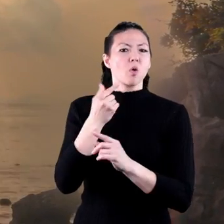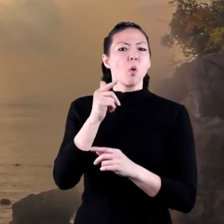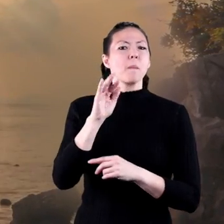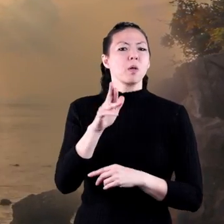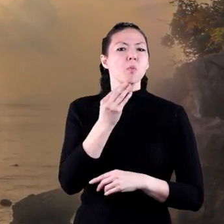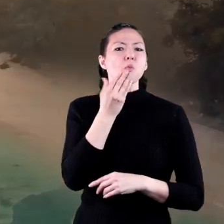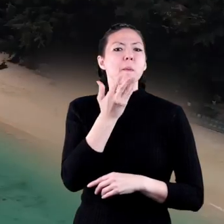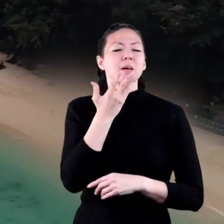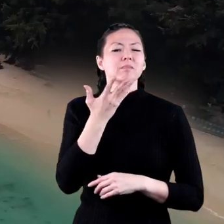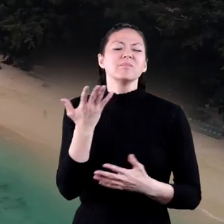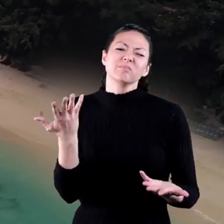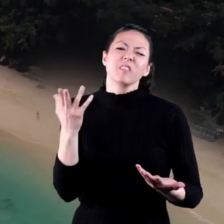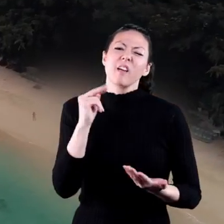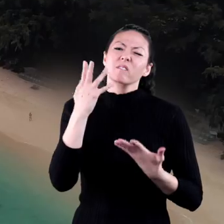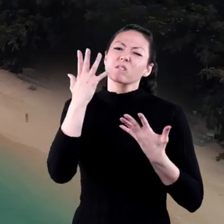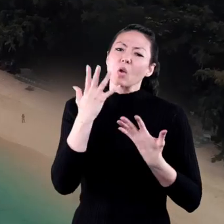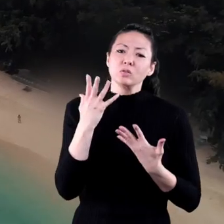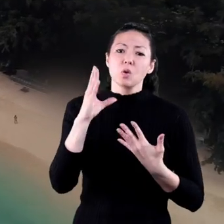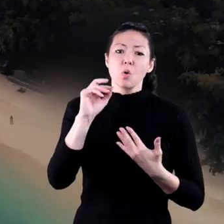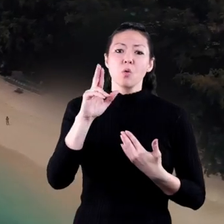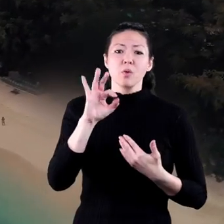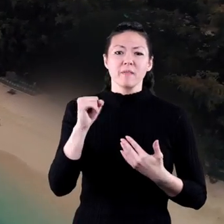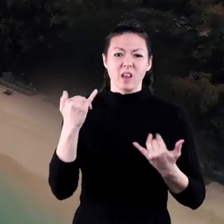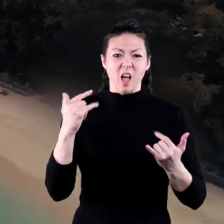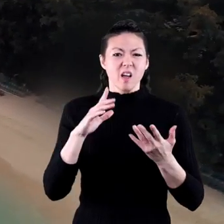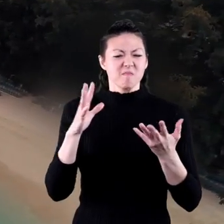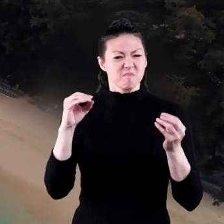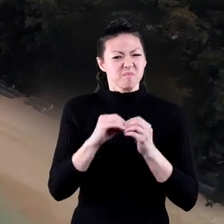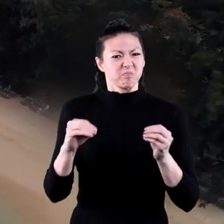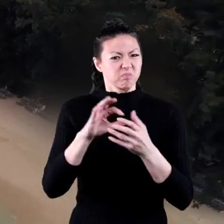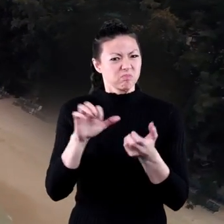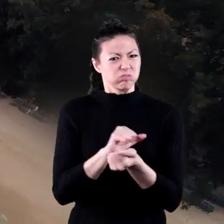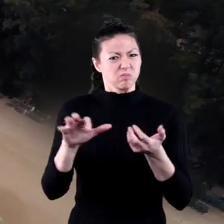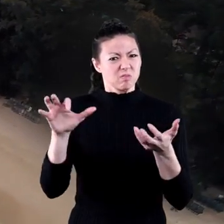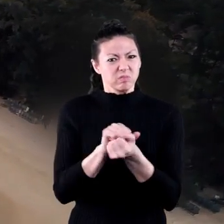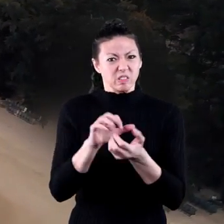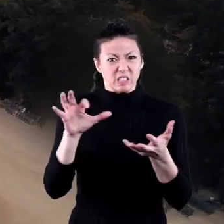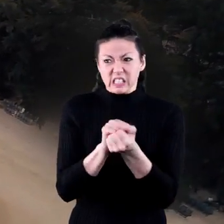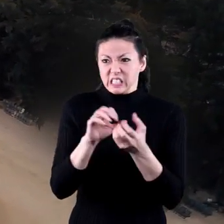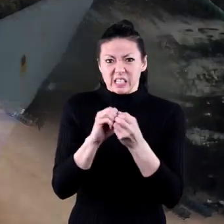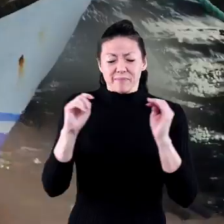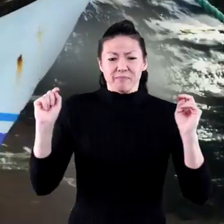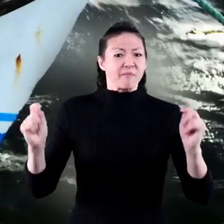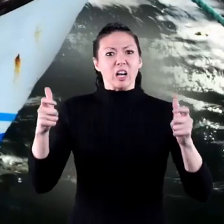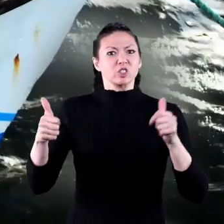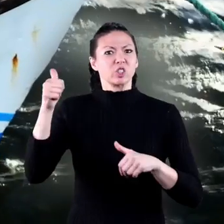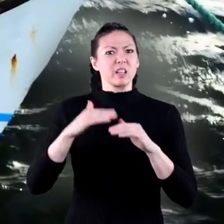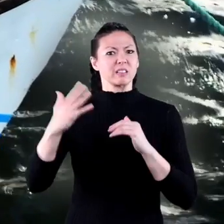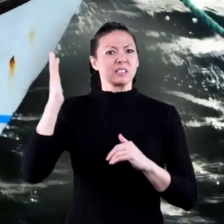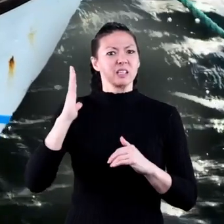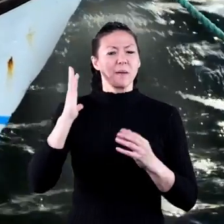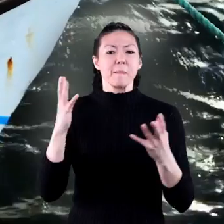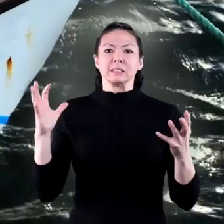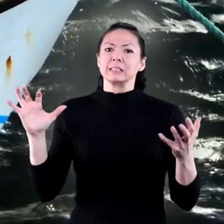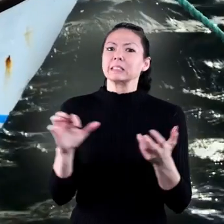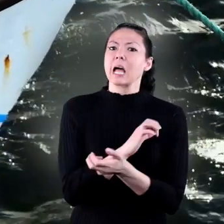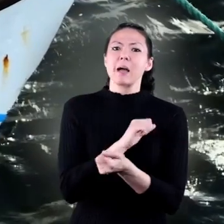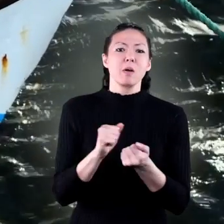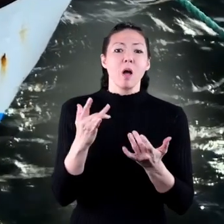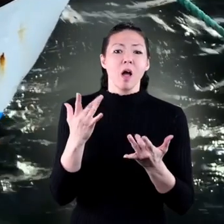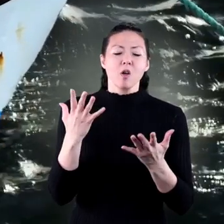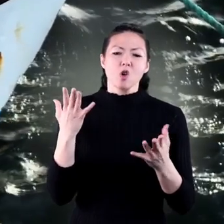warming. Unfortunately, coral reefs are being destroyed faster than they can grow. Much of the damage is done